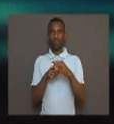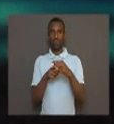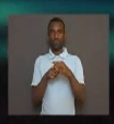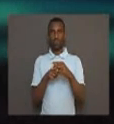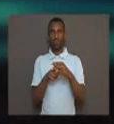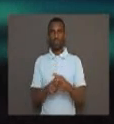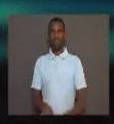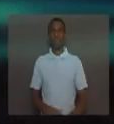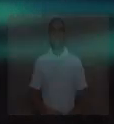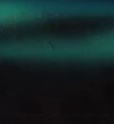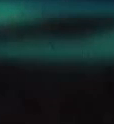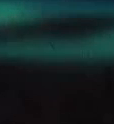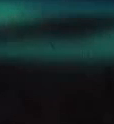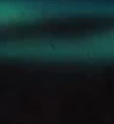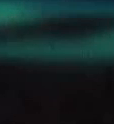Begin.